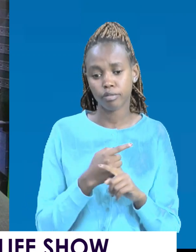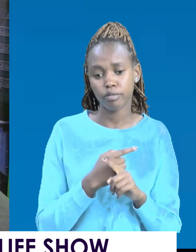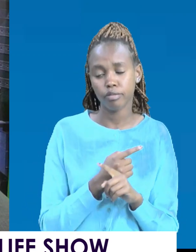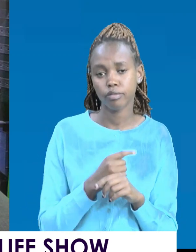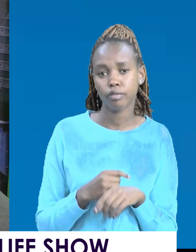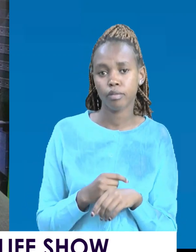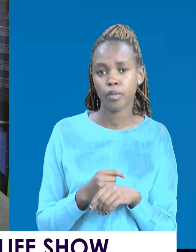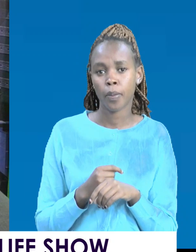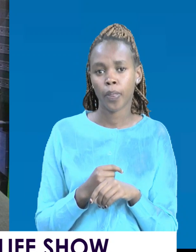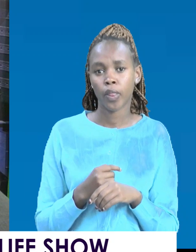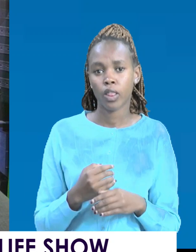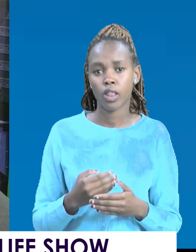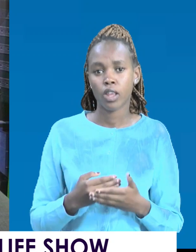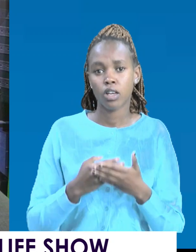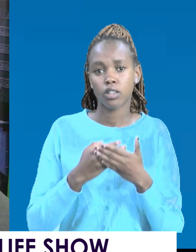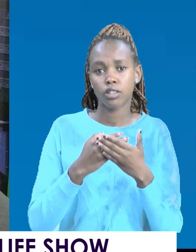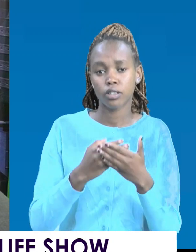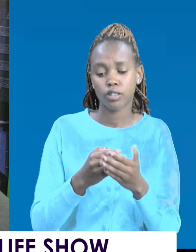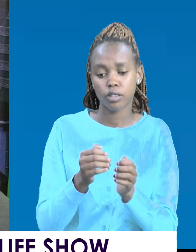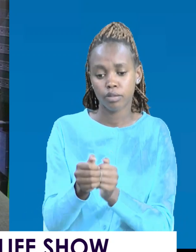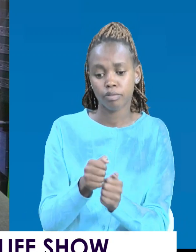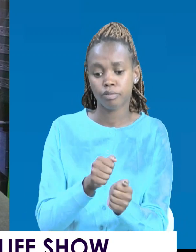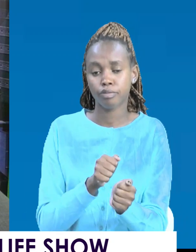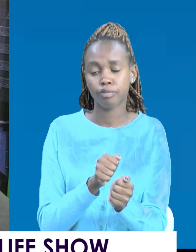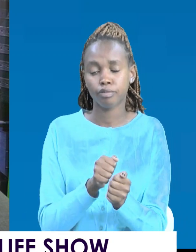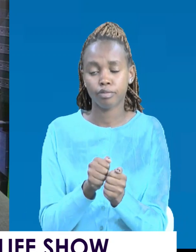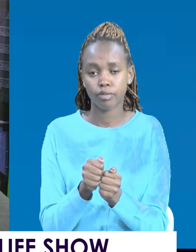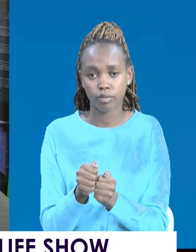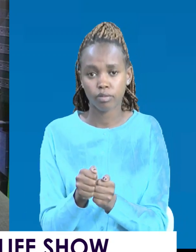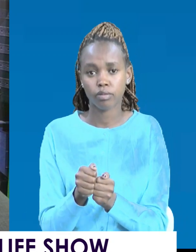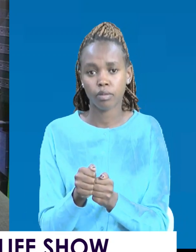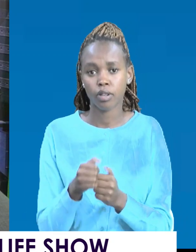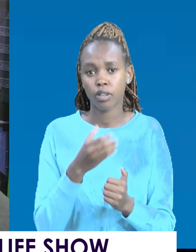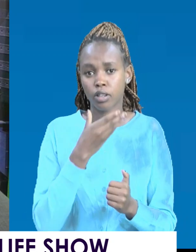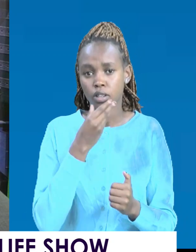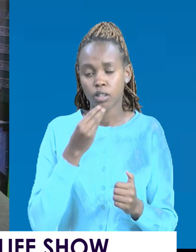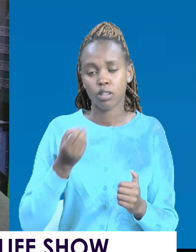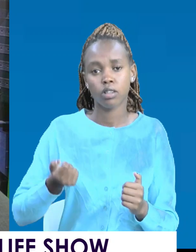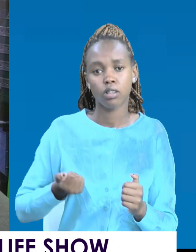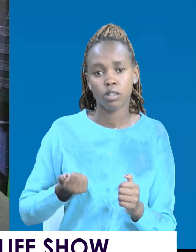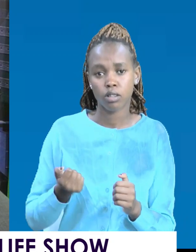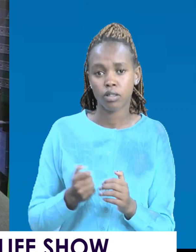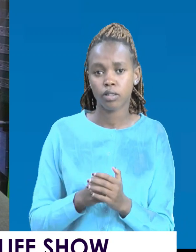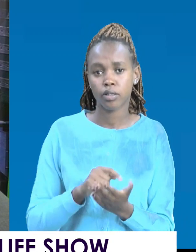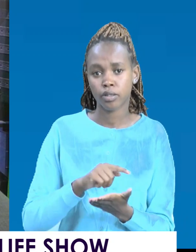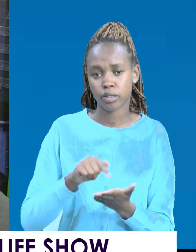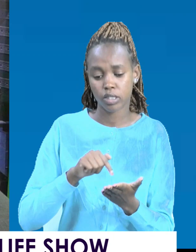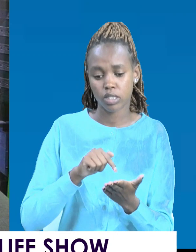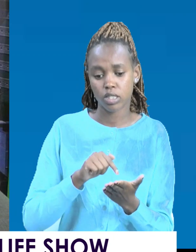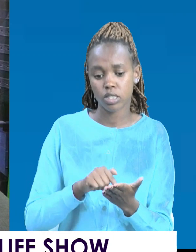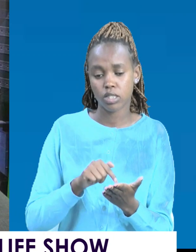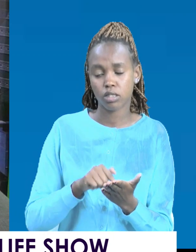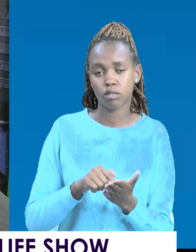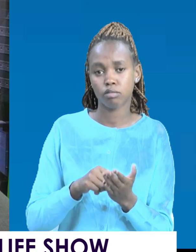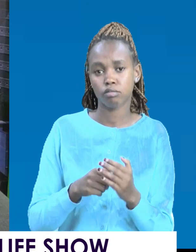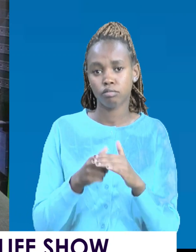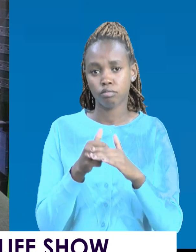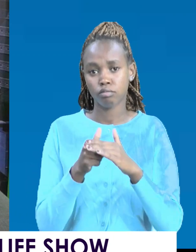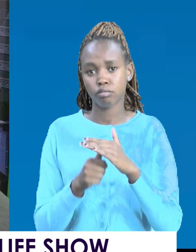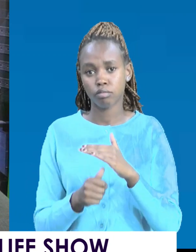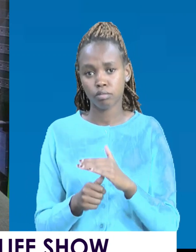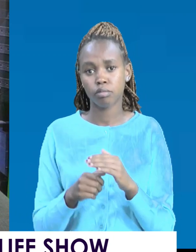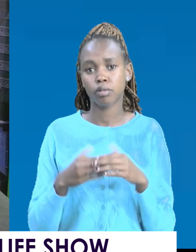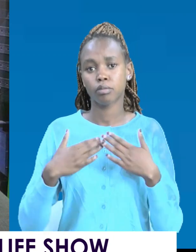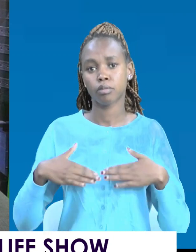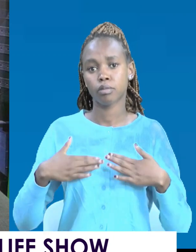giving yourself to what destroys men and women in your generation. There are things that bring people down, and that is what we